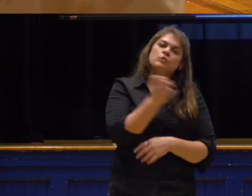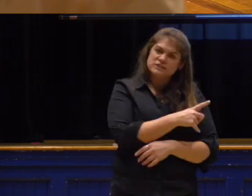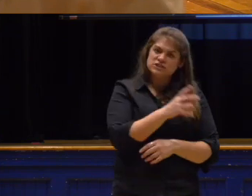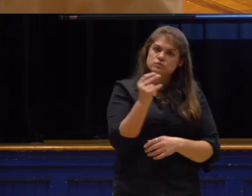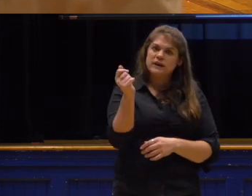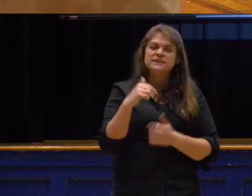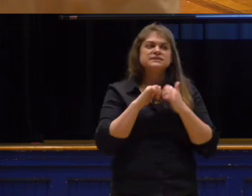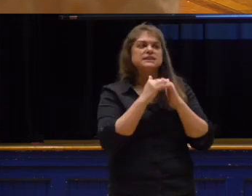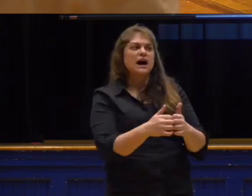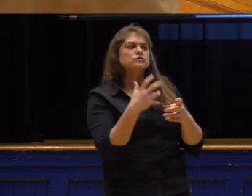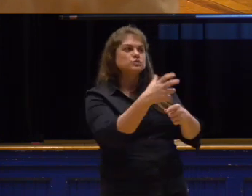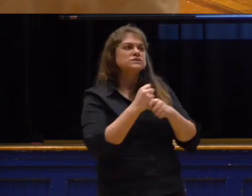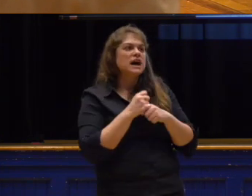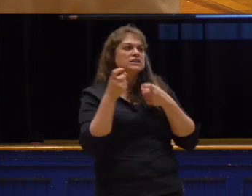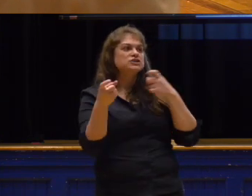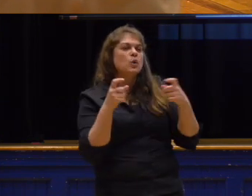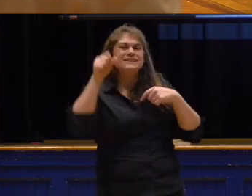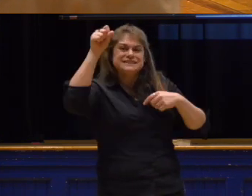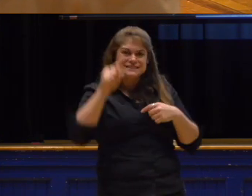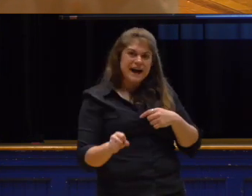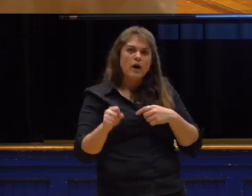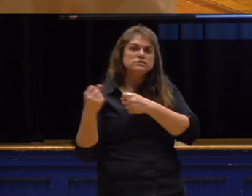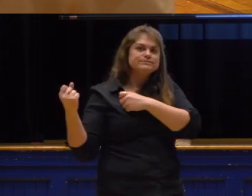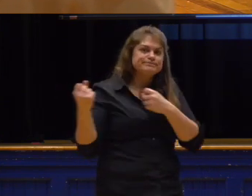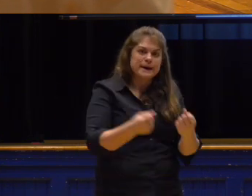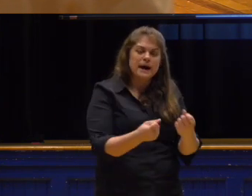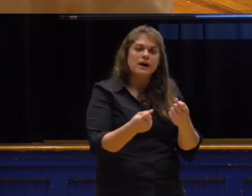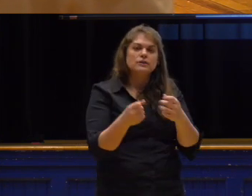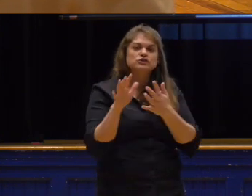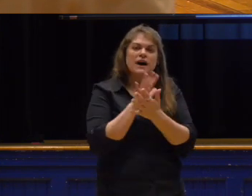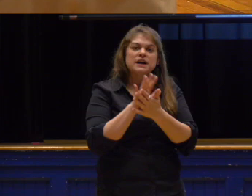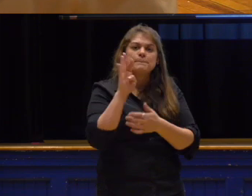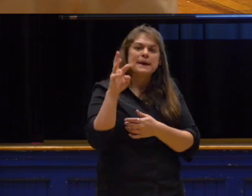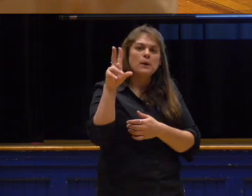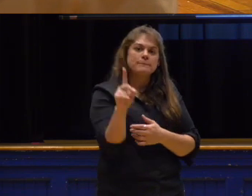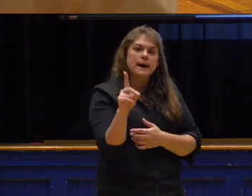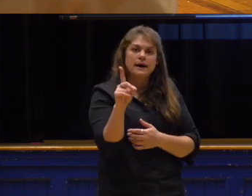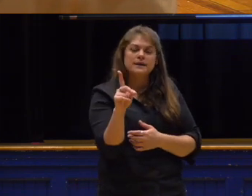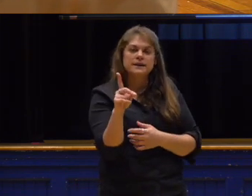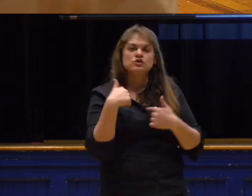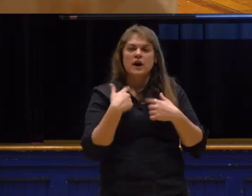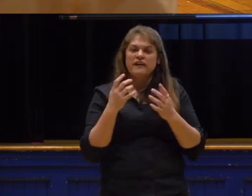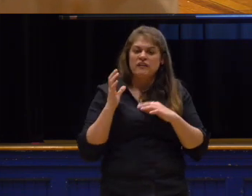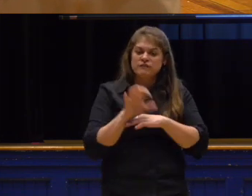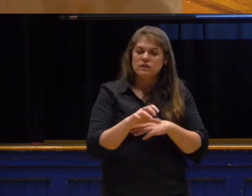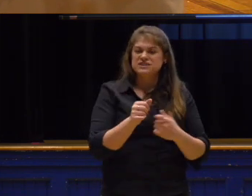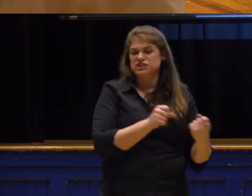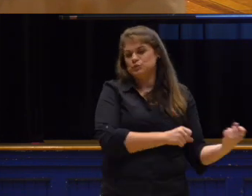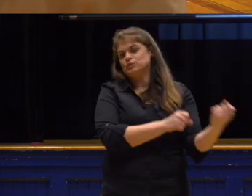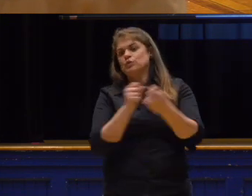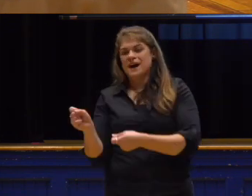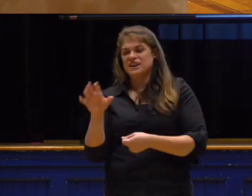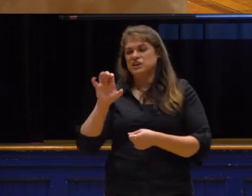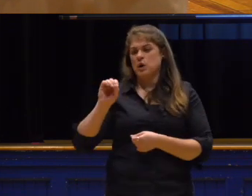question, I don't quite understand how you're going to control southbound traffic on Belmont Avenue. You're going to force it to turn right